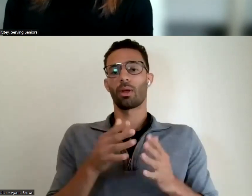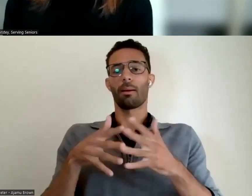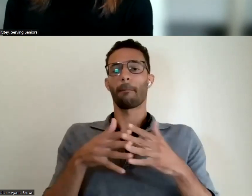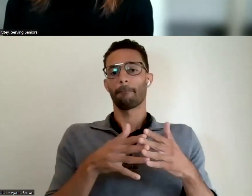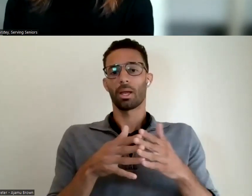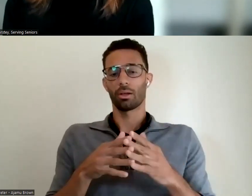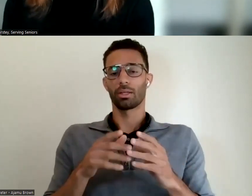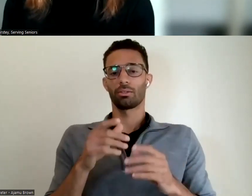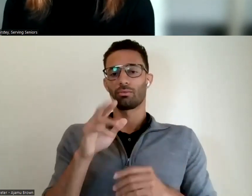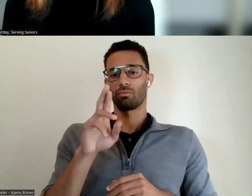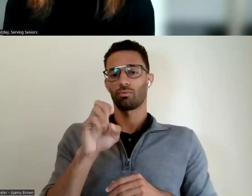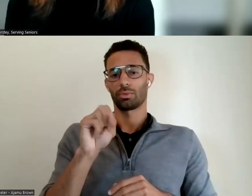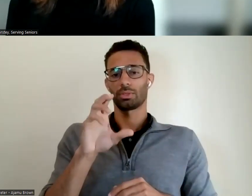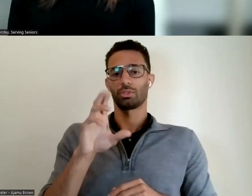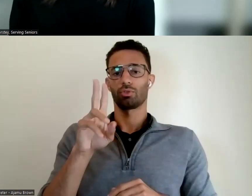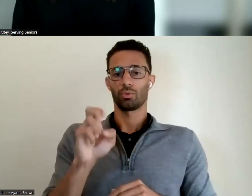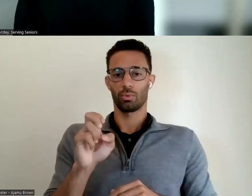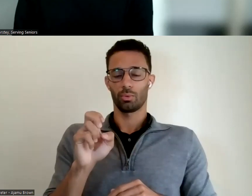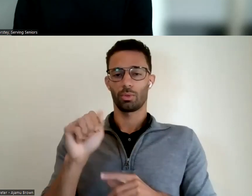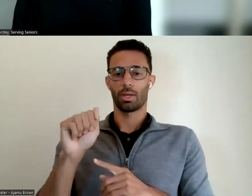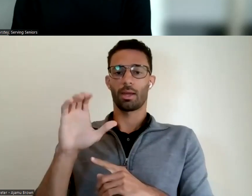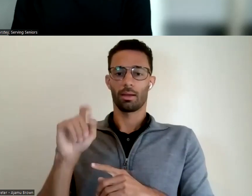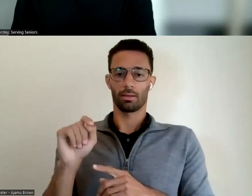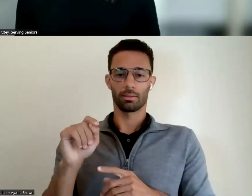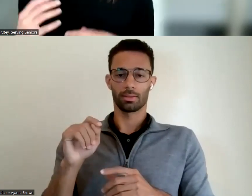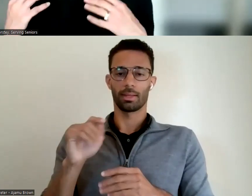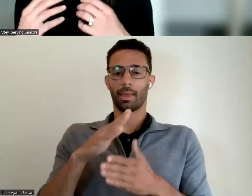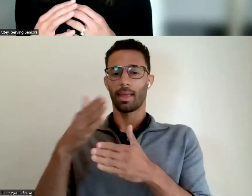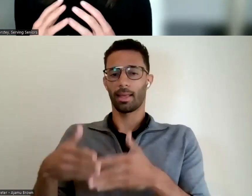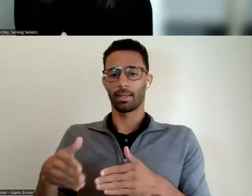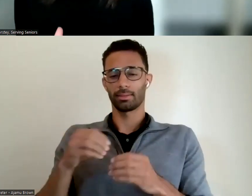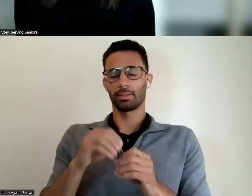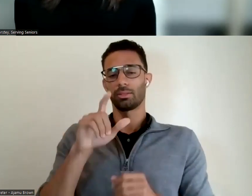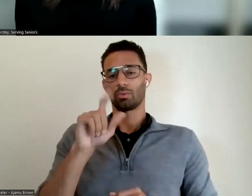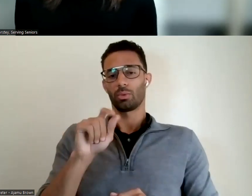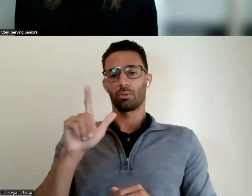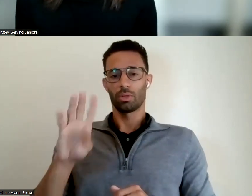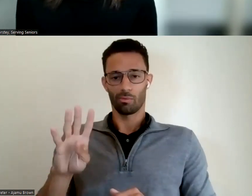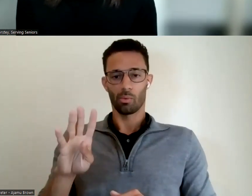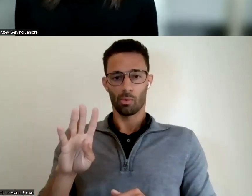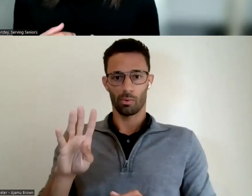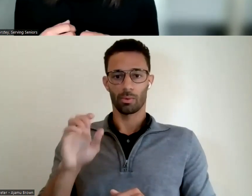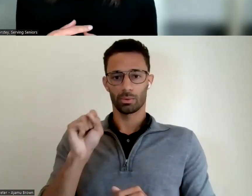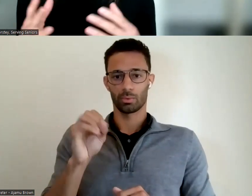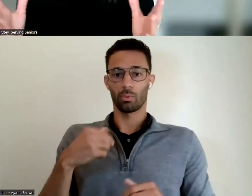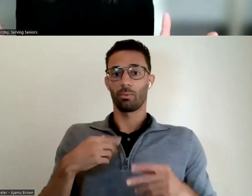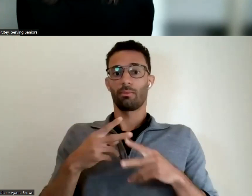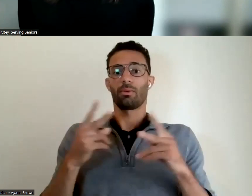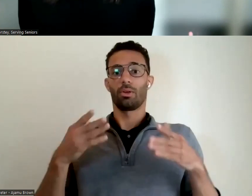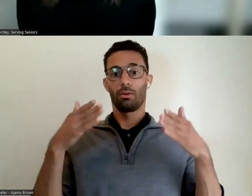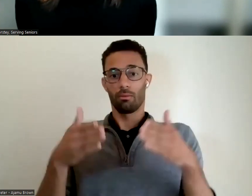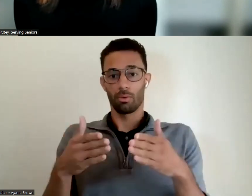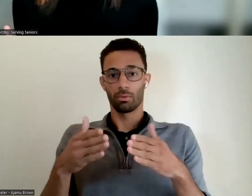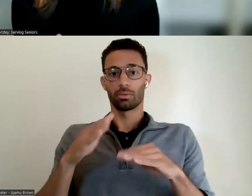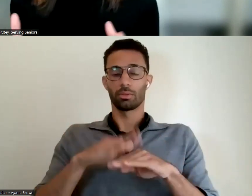end in 2024. So I think that's why we are really focused on continuing all of the